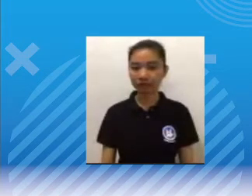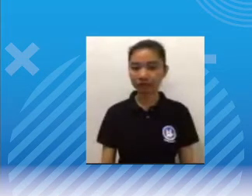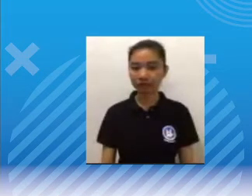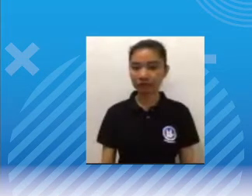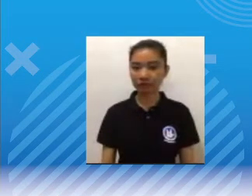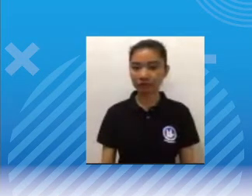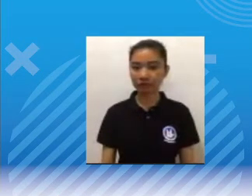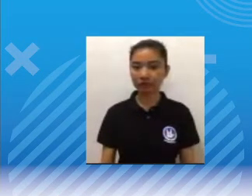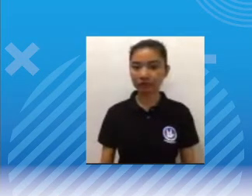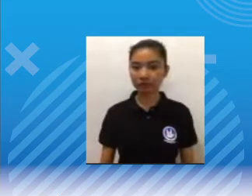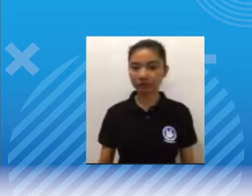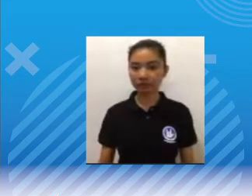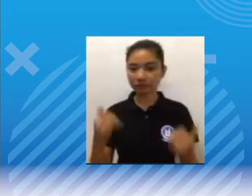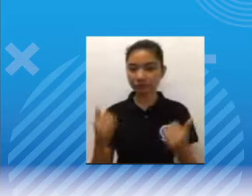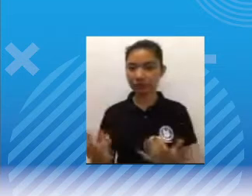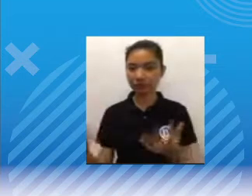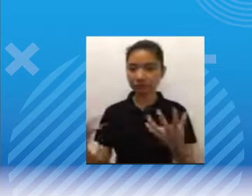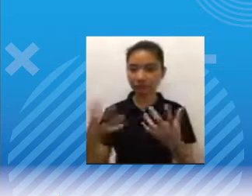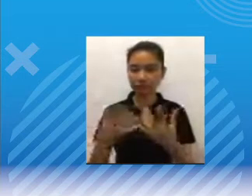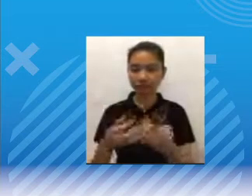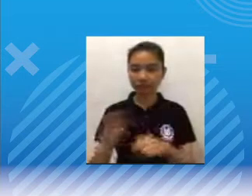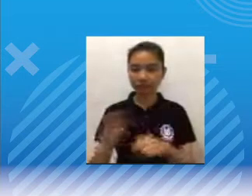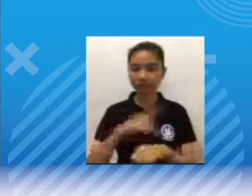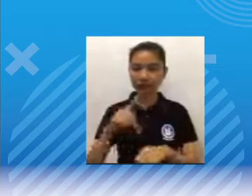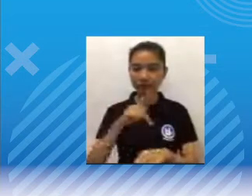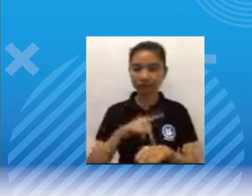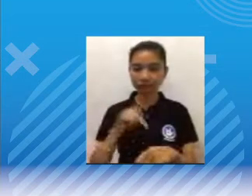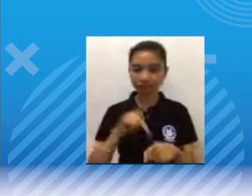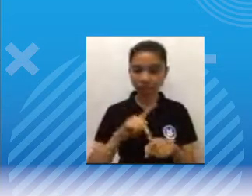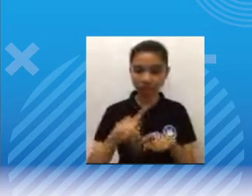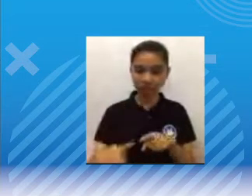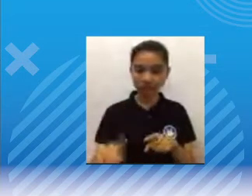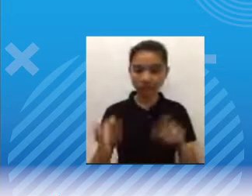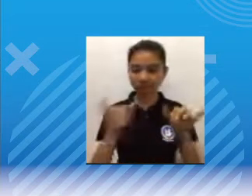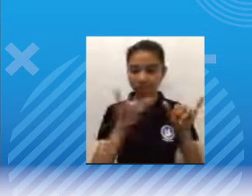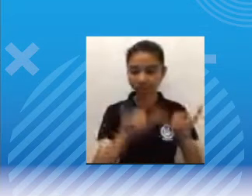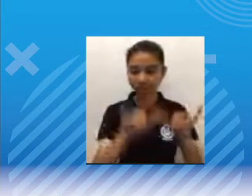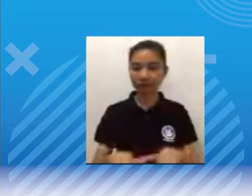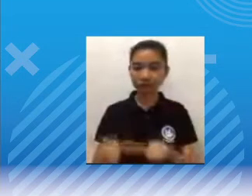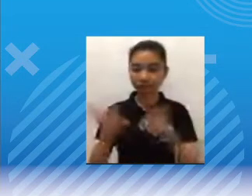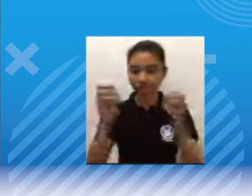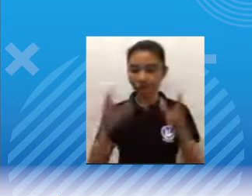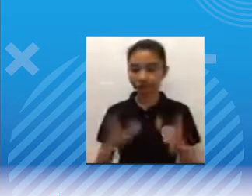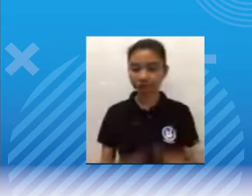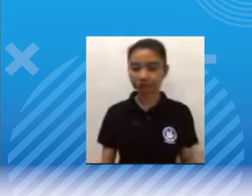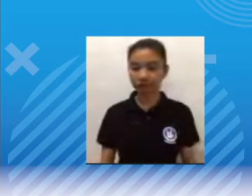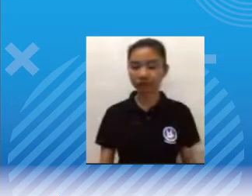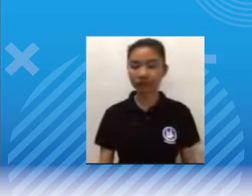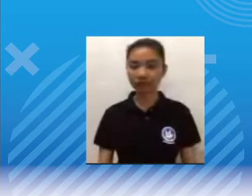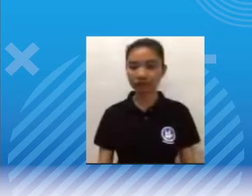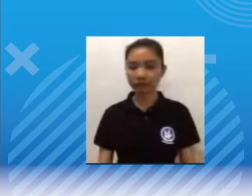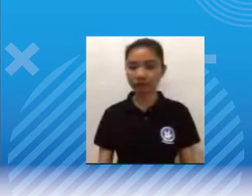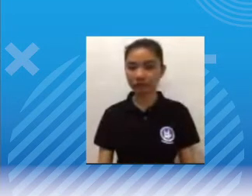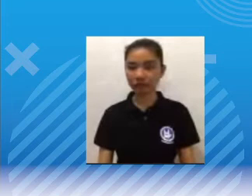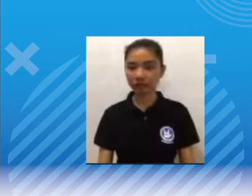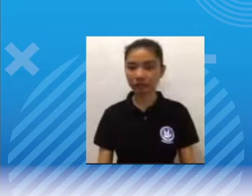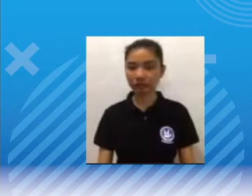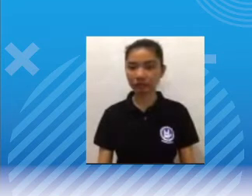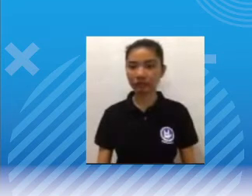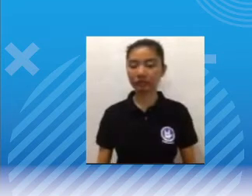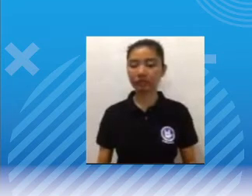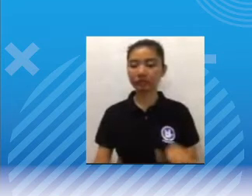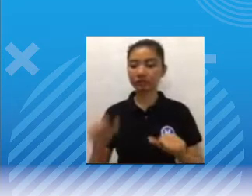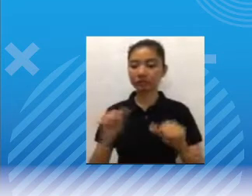professional standards for teachers. No? And assessments and rubrics are now standards-based, meaning they are now based